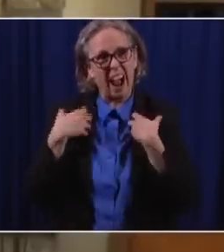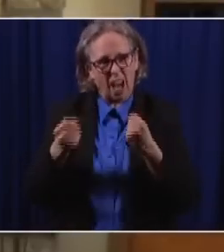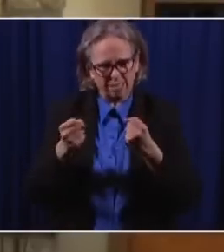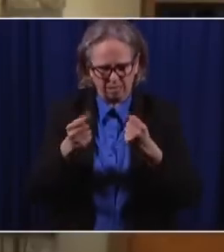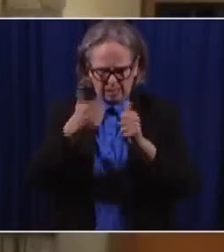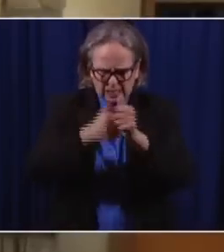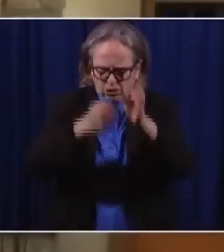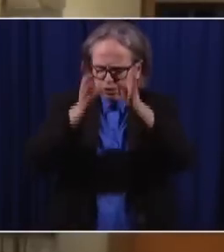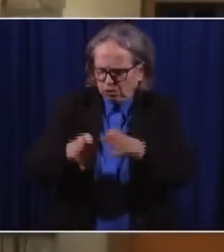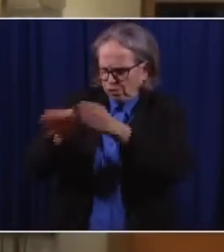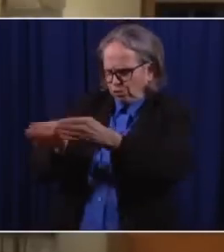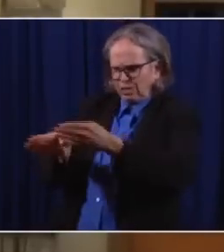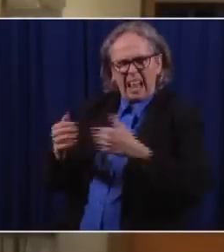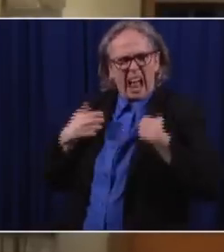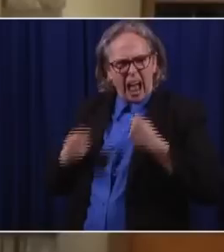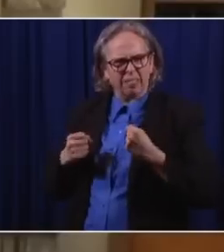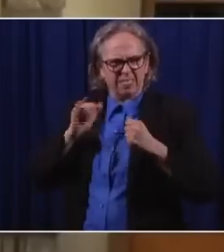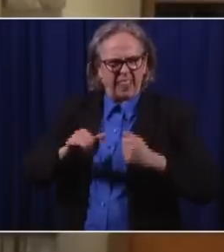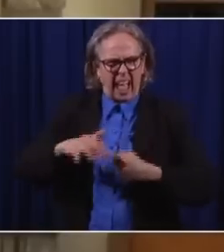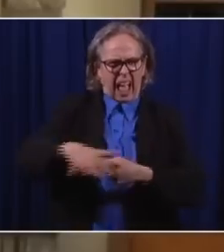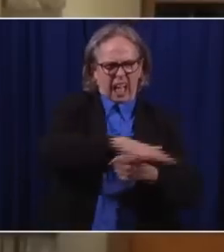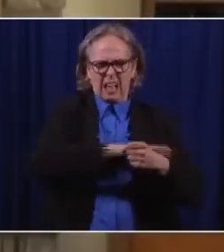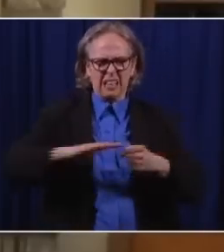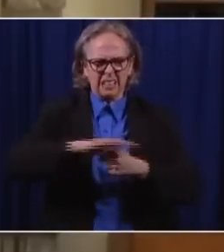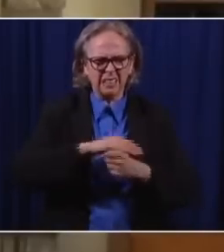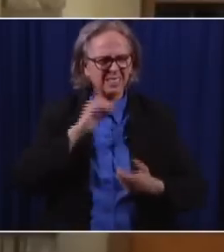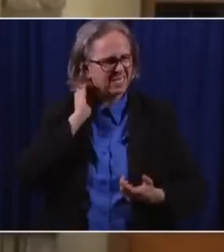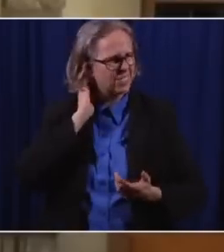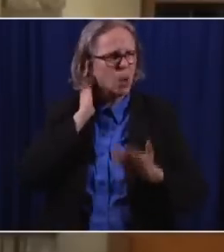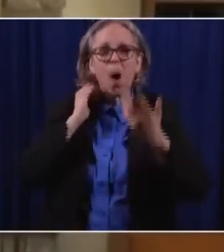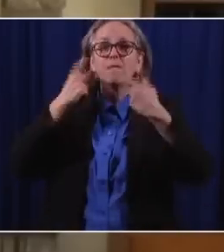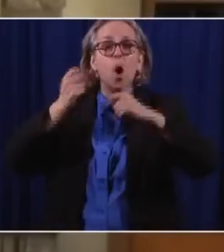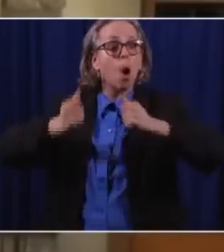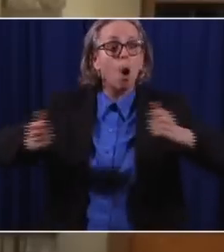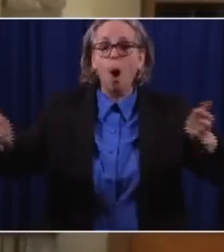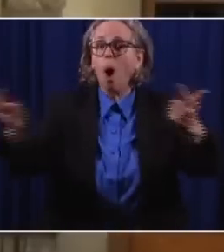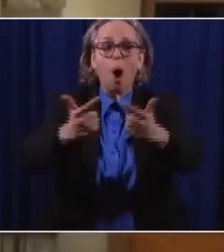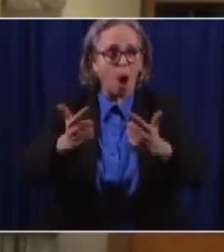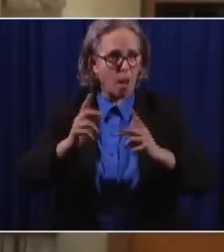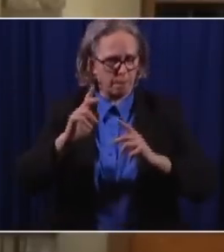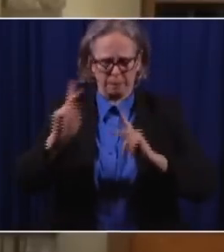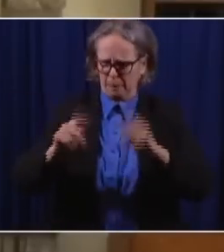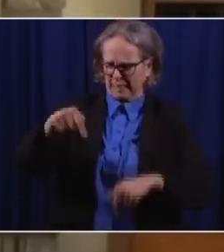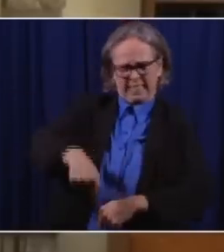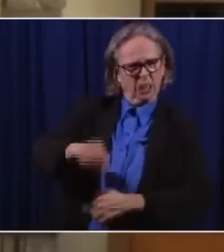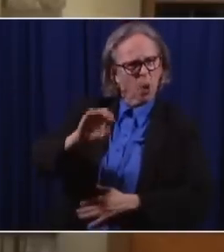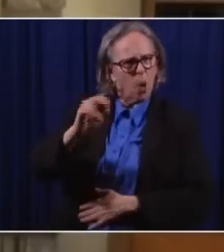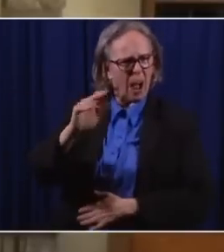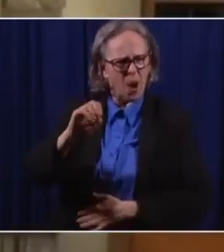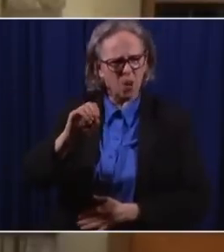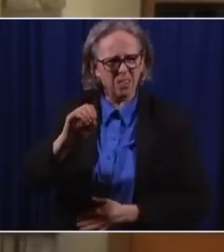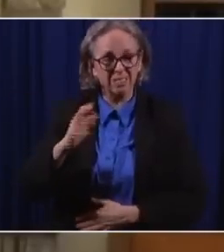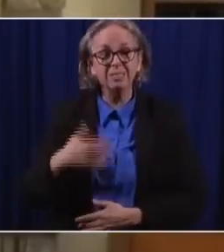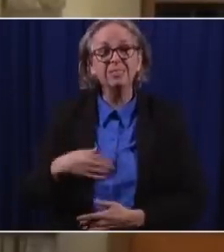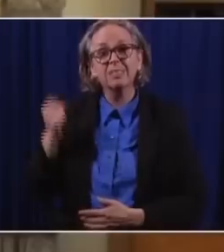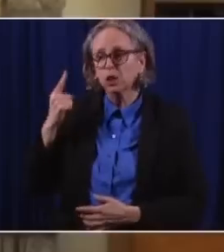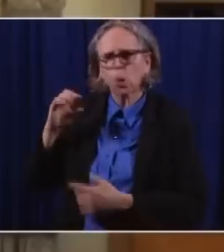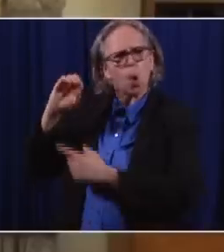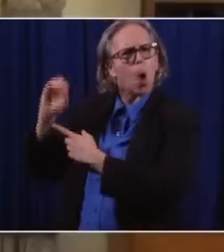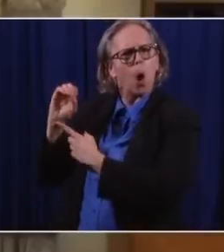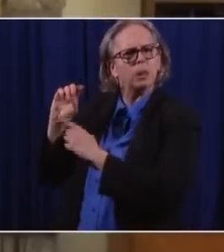is true for many Ohioans. The Ohio Department of Health is the foundation for our effort to promote a healthy